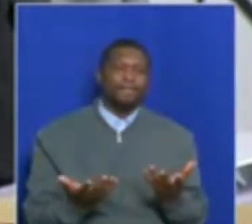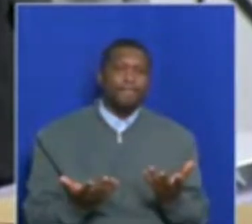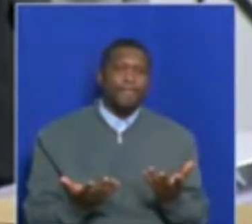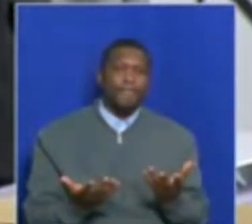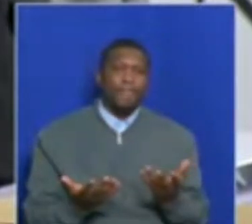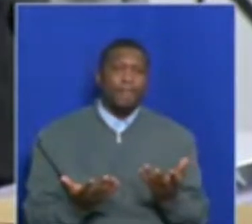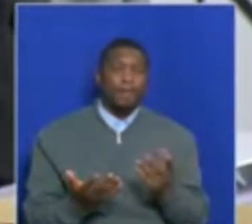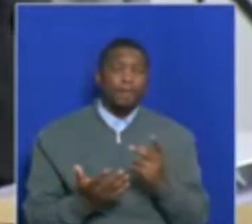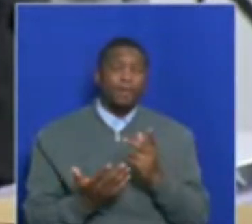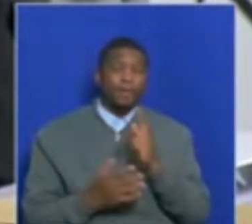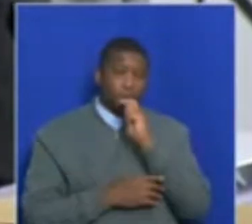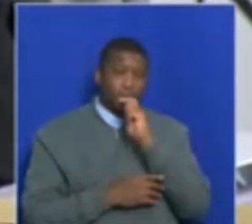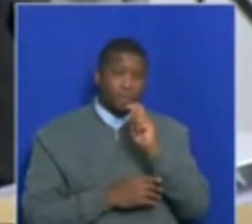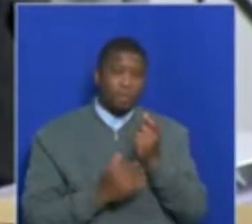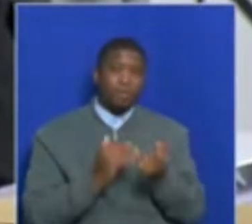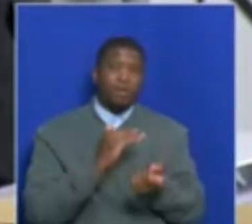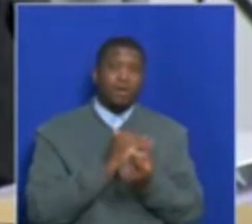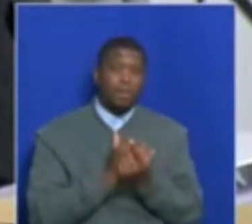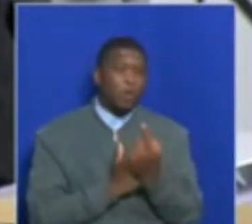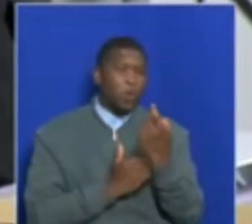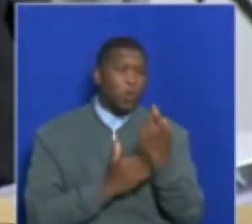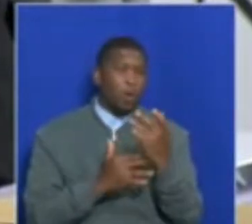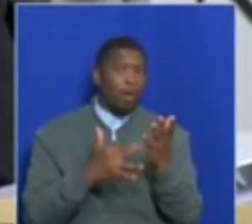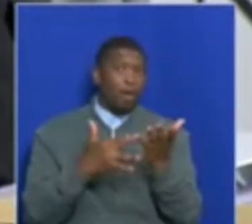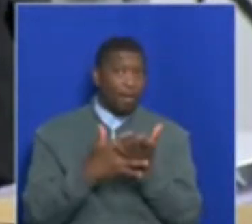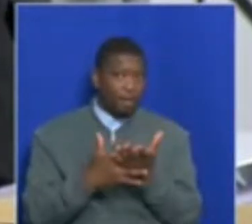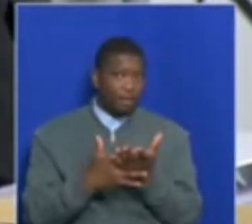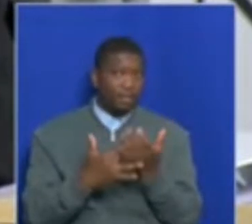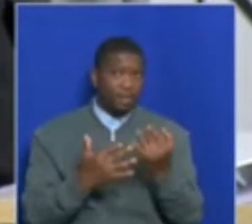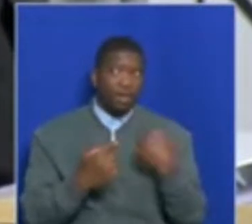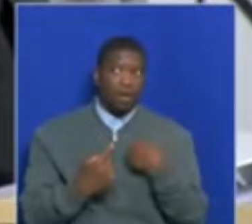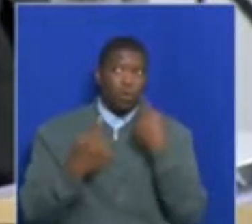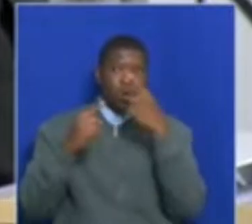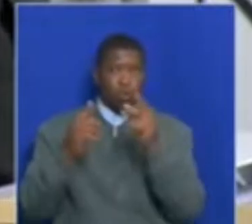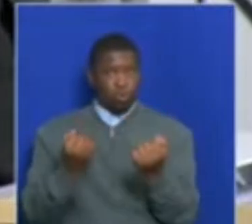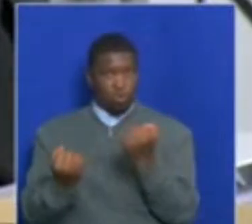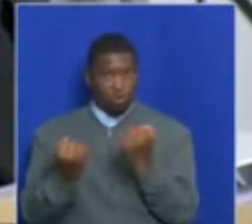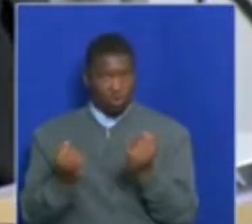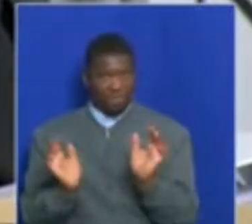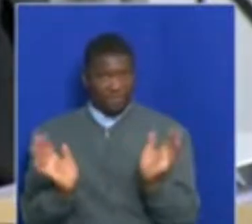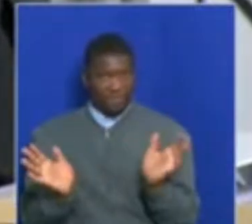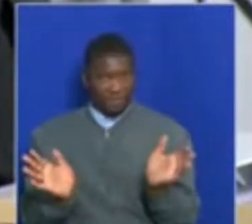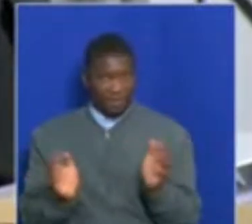one of the cases which is before the court roll now,